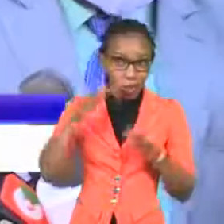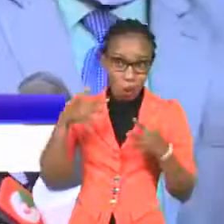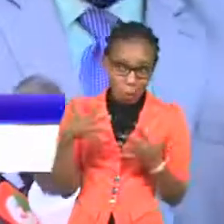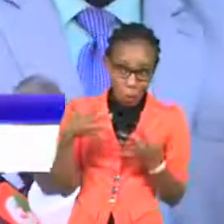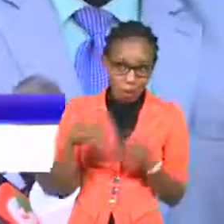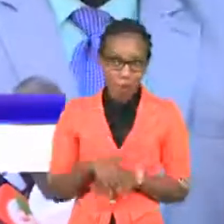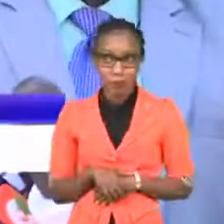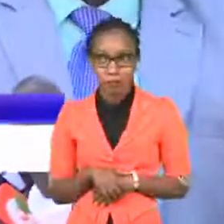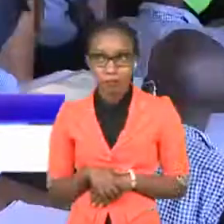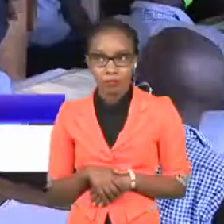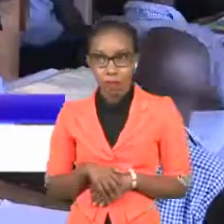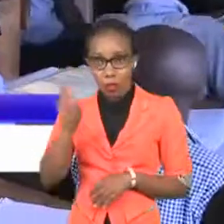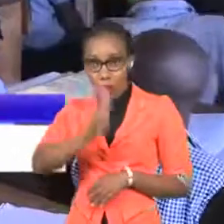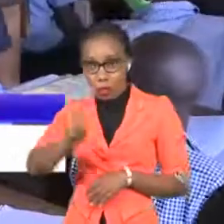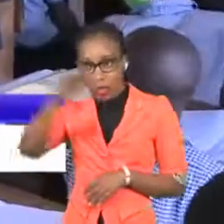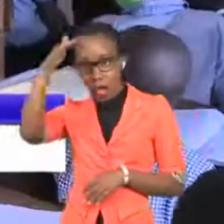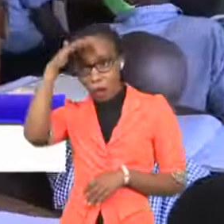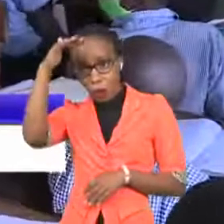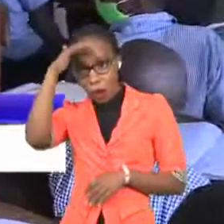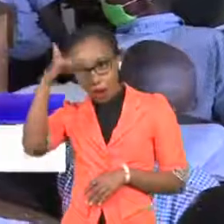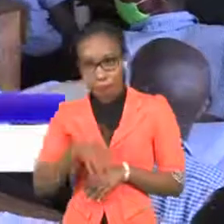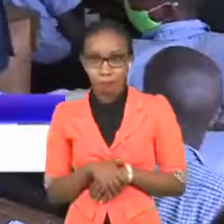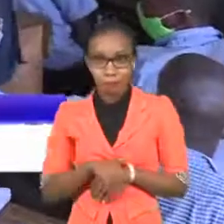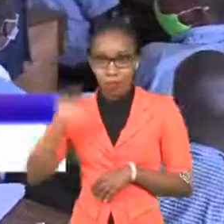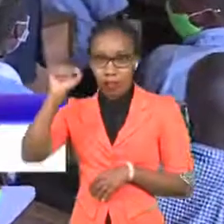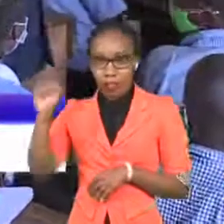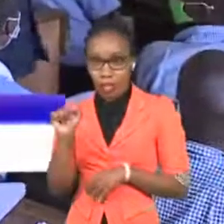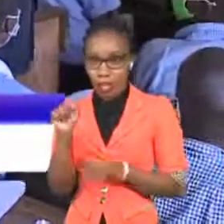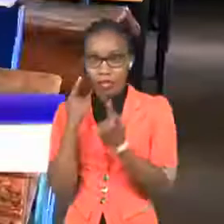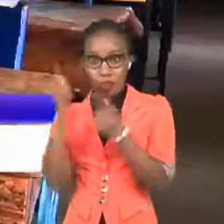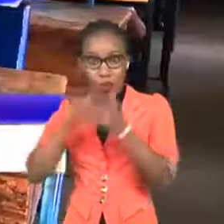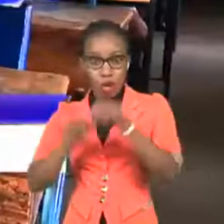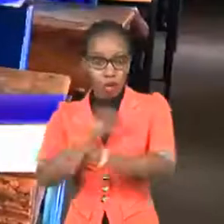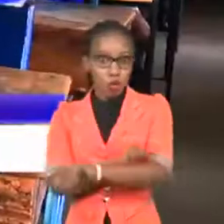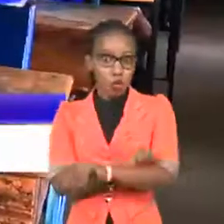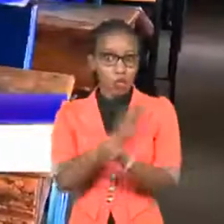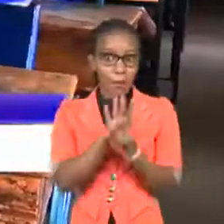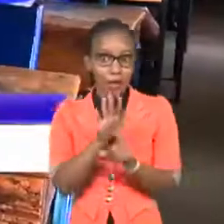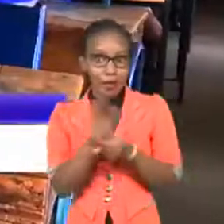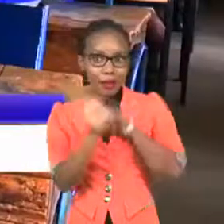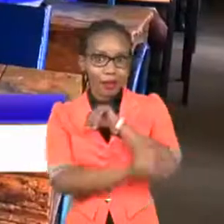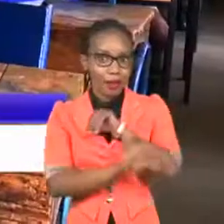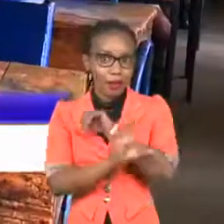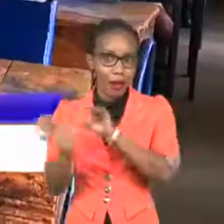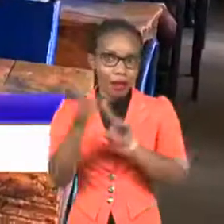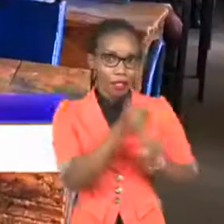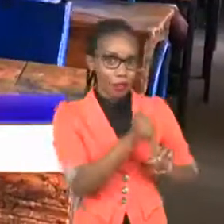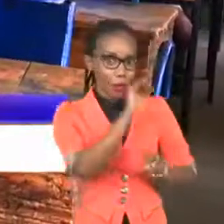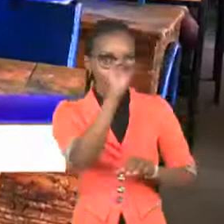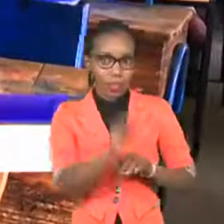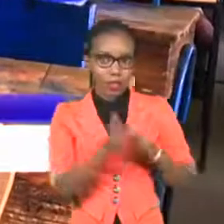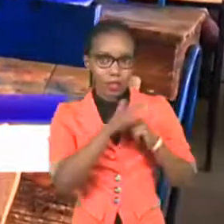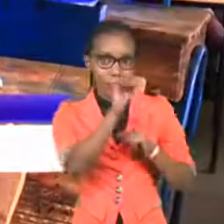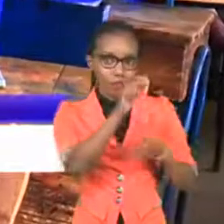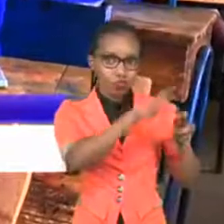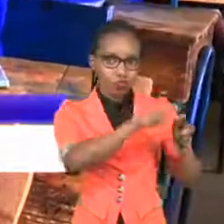or they are taking alcohol. Magoha claims that most of the schools in the country have achieved above 90% rollout of the